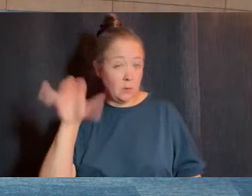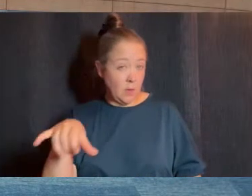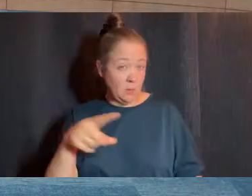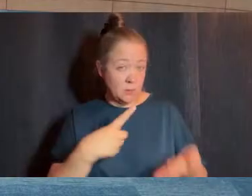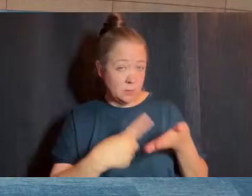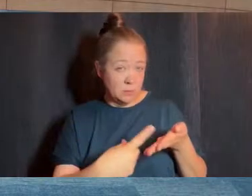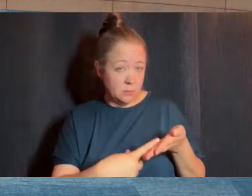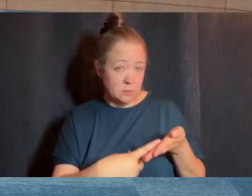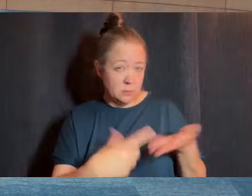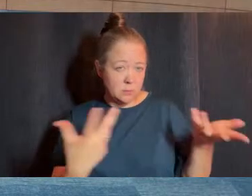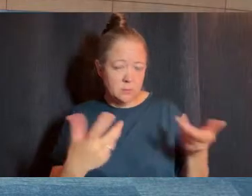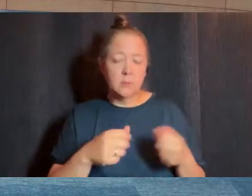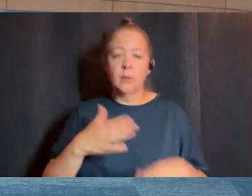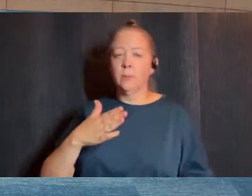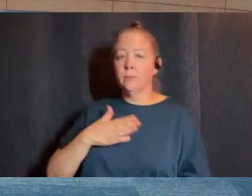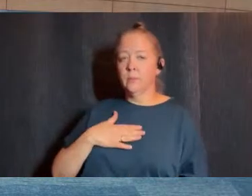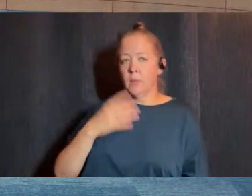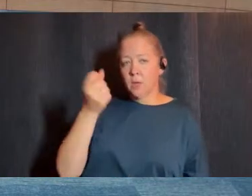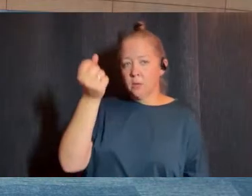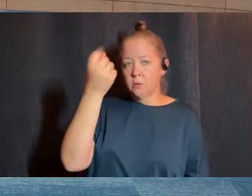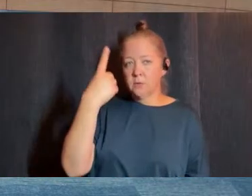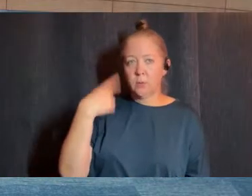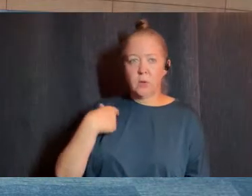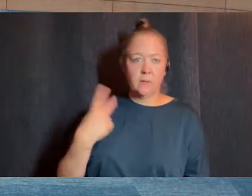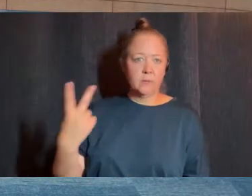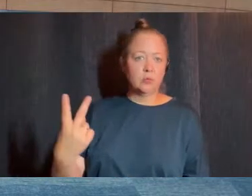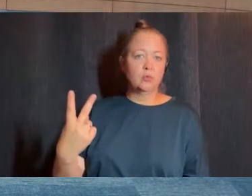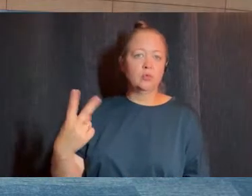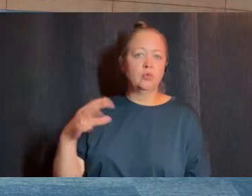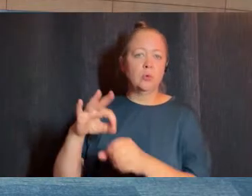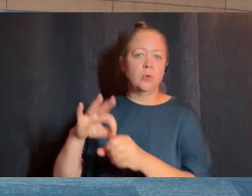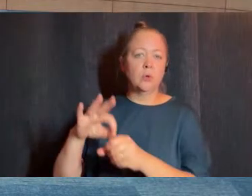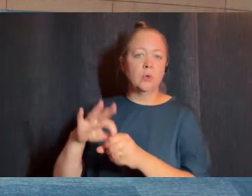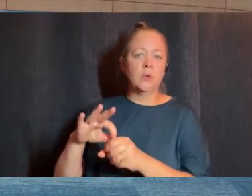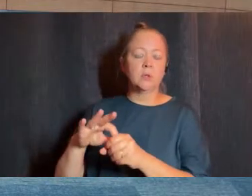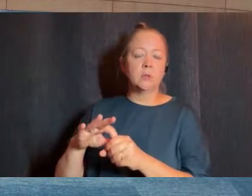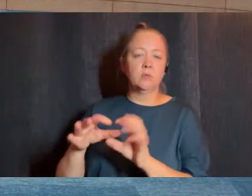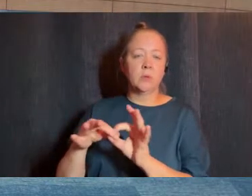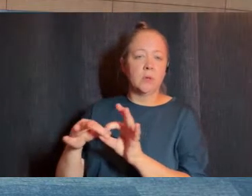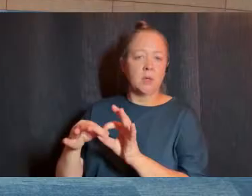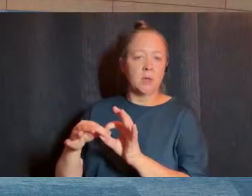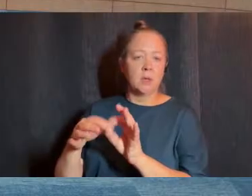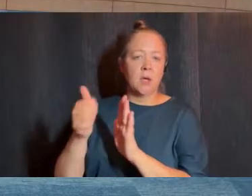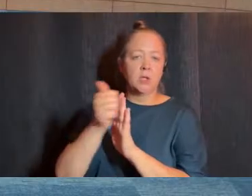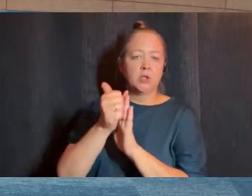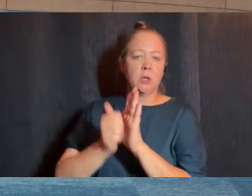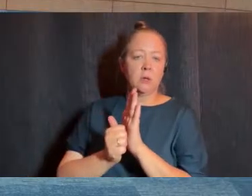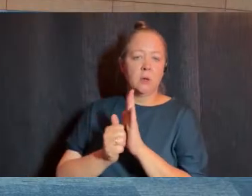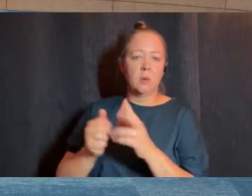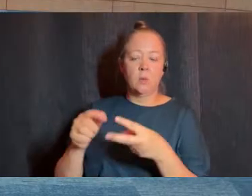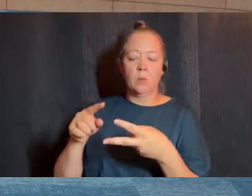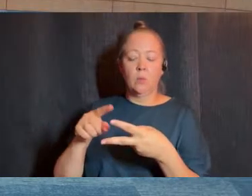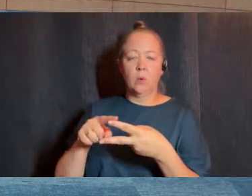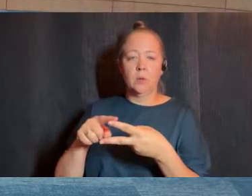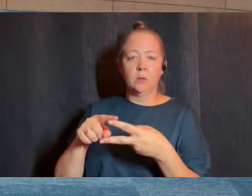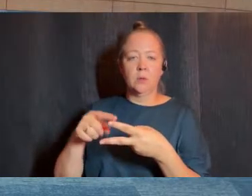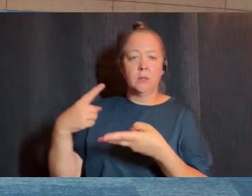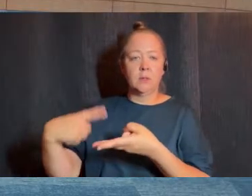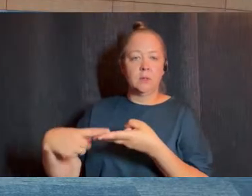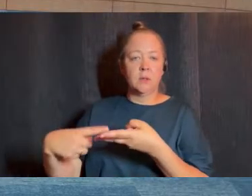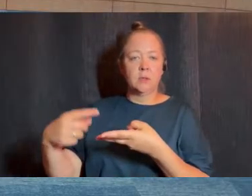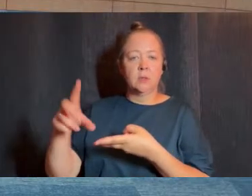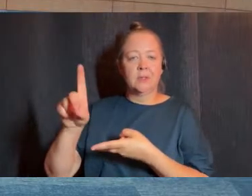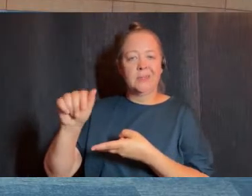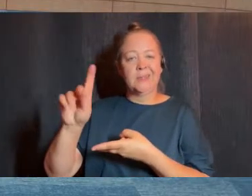My understanding is there's two election-related agenda items. One is the discussion about the date and possibly moving